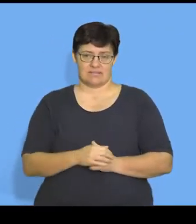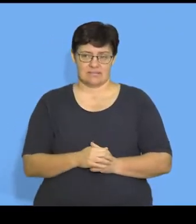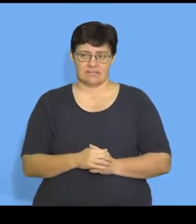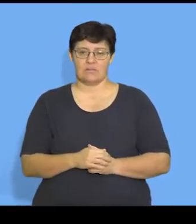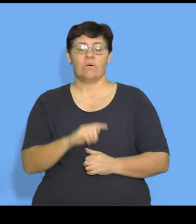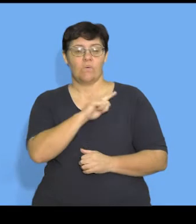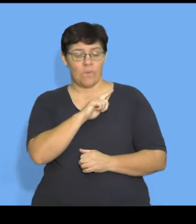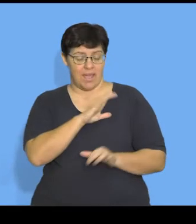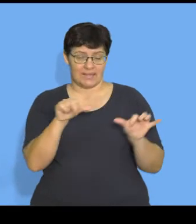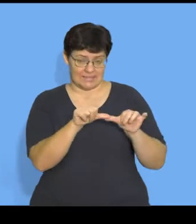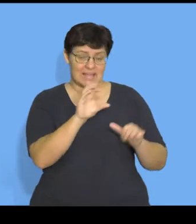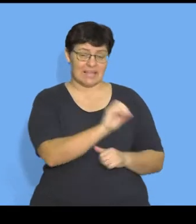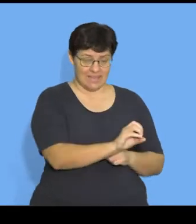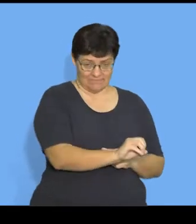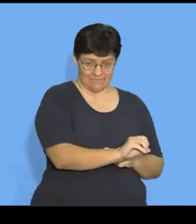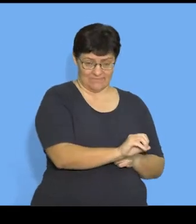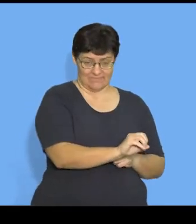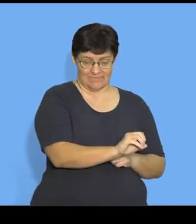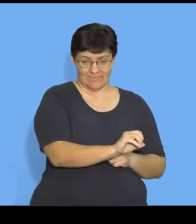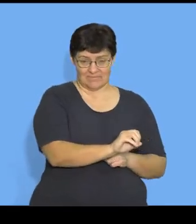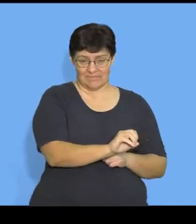It has size, okay?